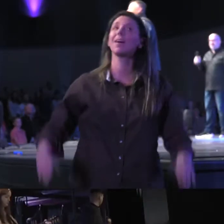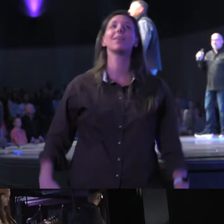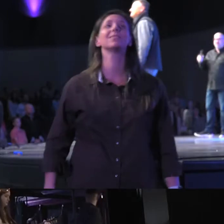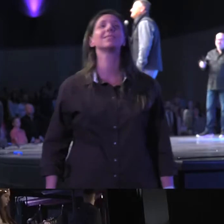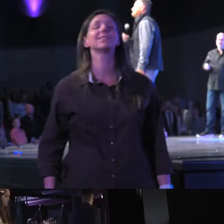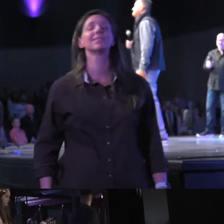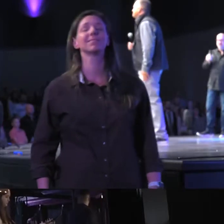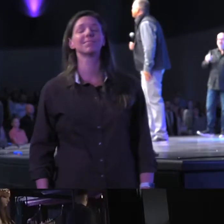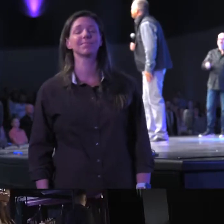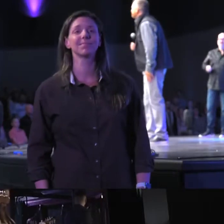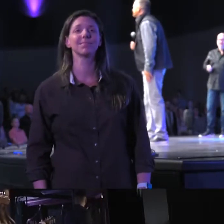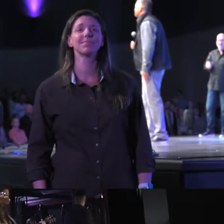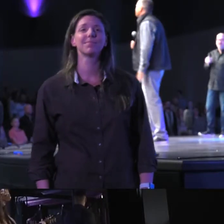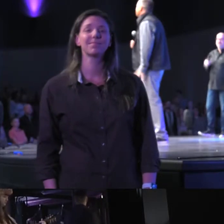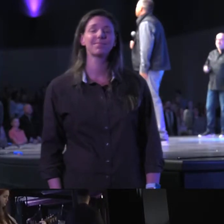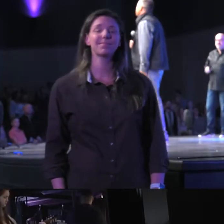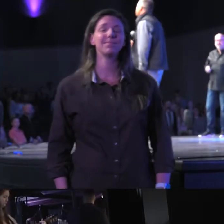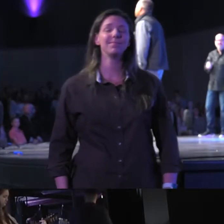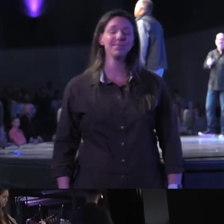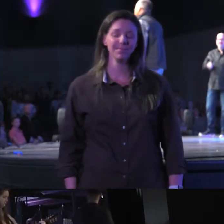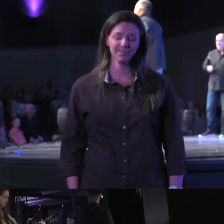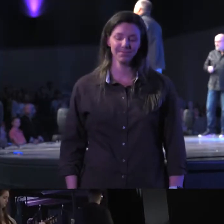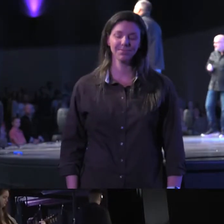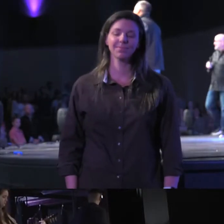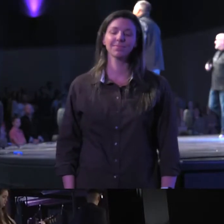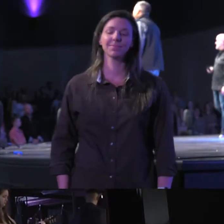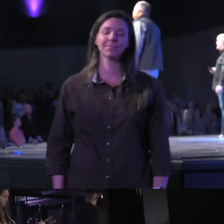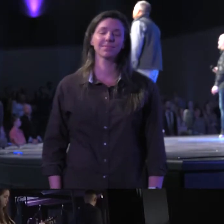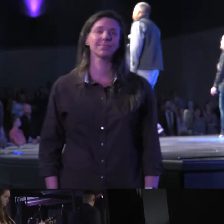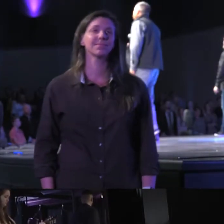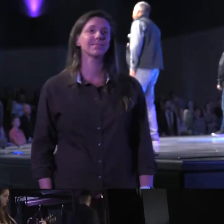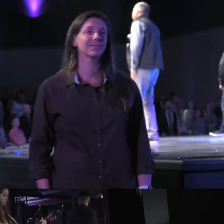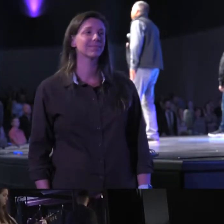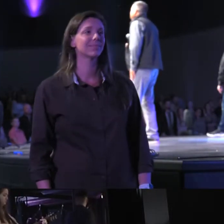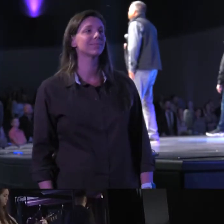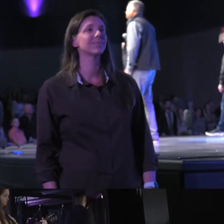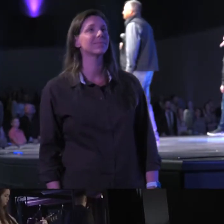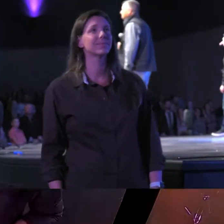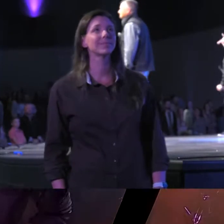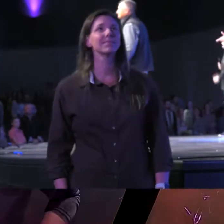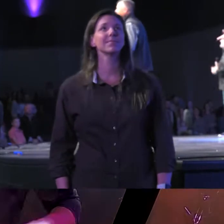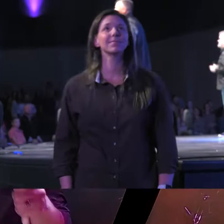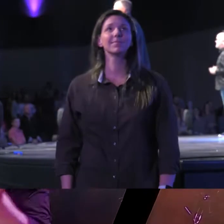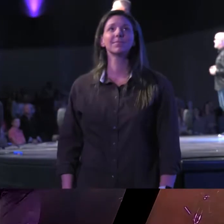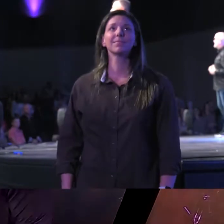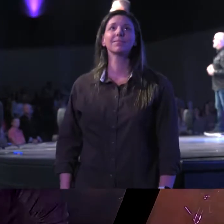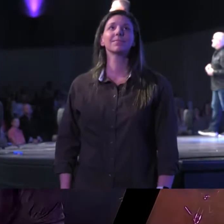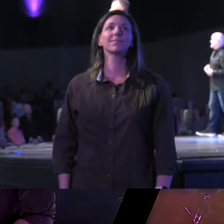Thank you.